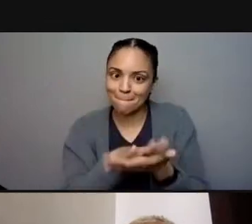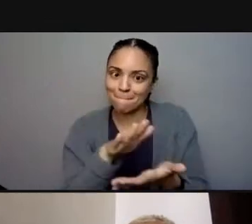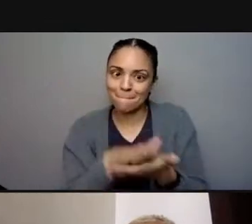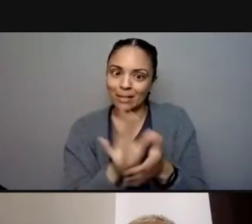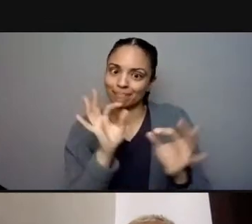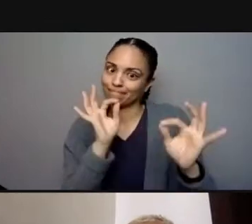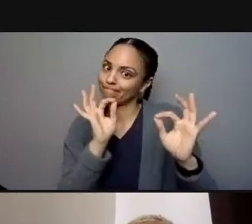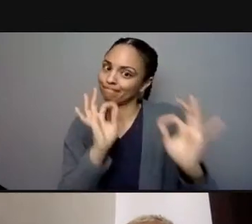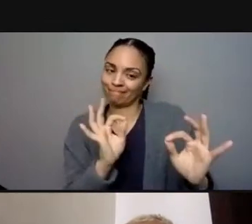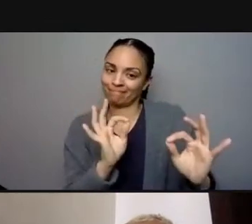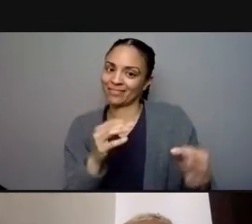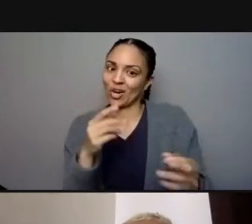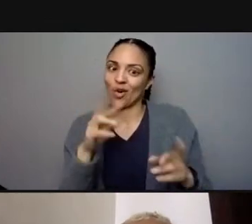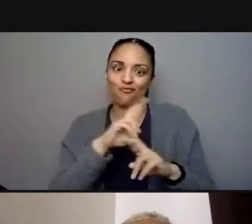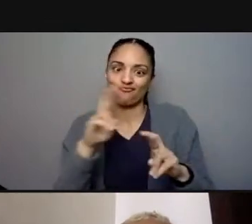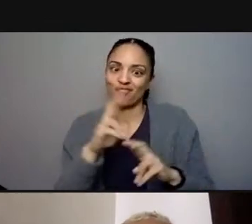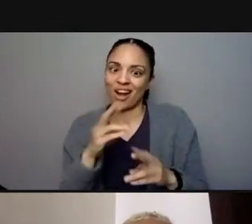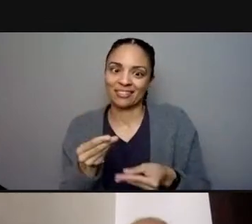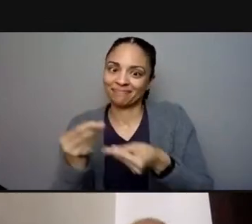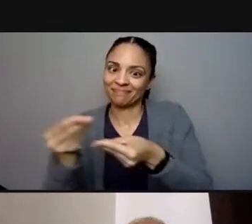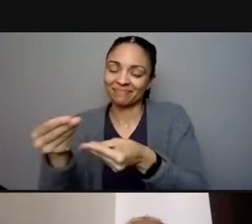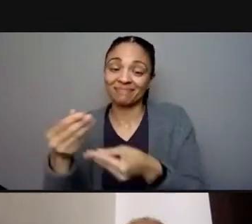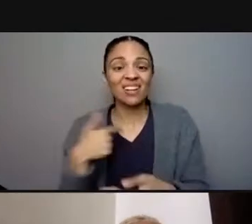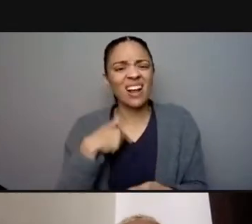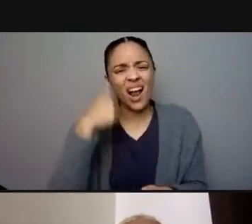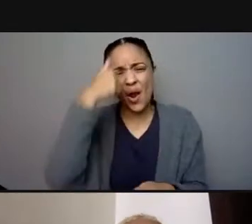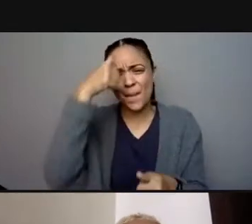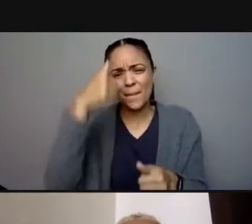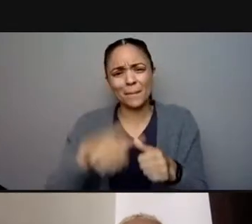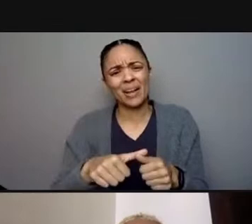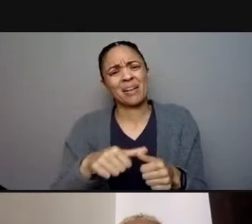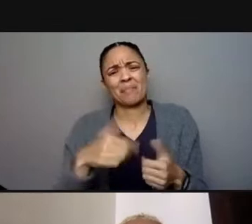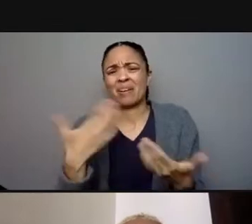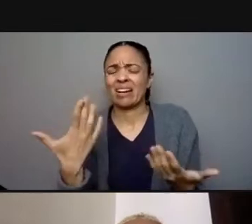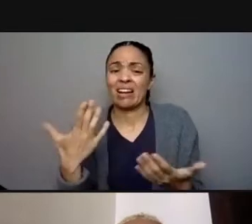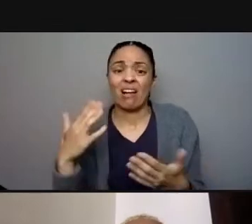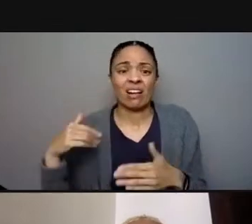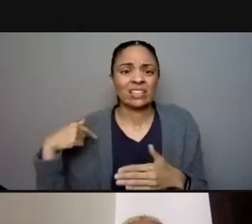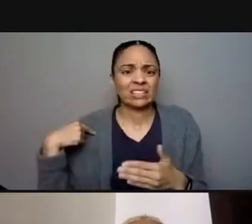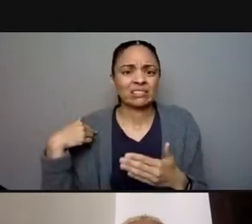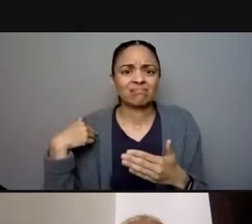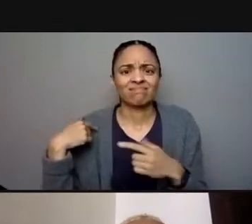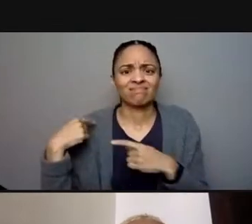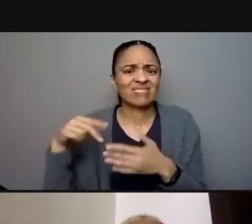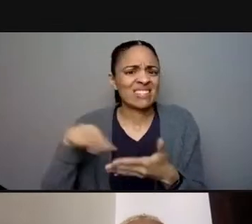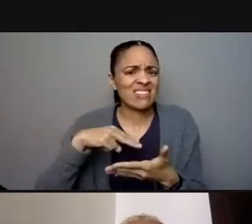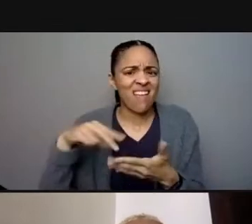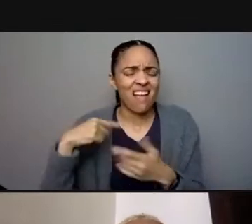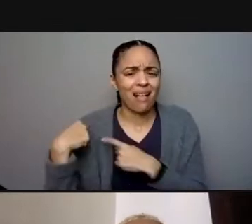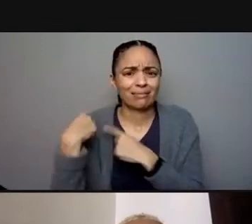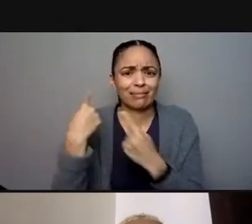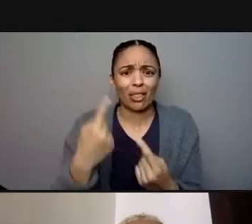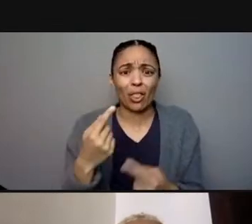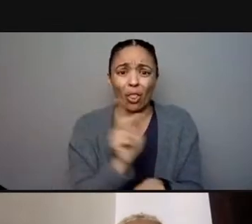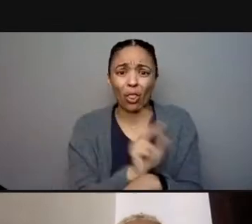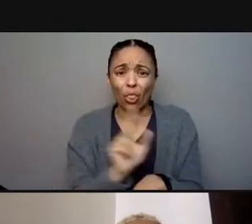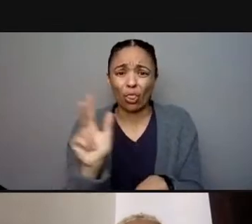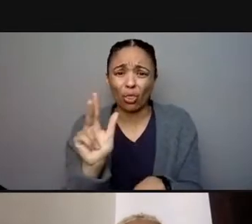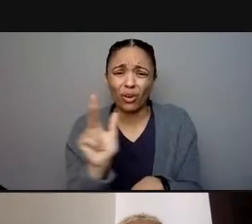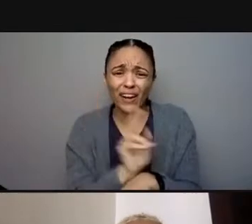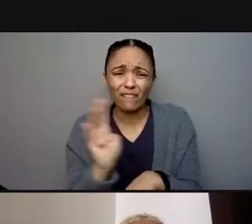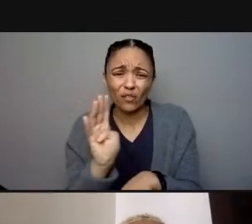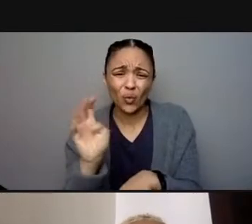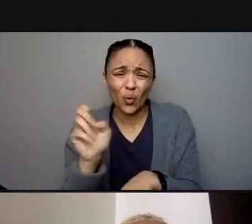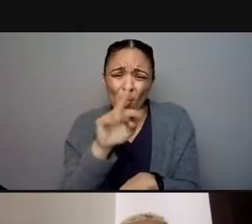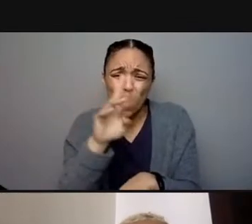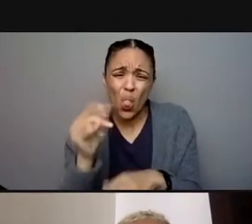the house dance conference. I'd be down there at night till 3 or 4 o'clock in the morning, learning from all the hip hop kids. I see people like Cricket up in there.